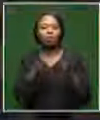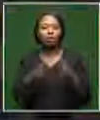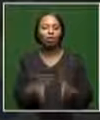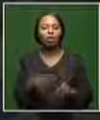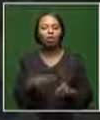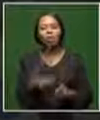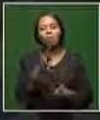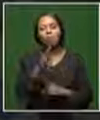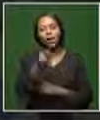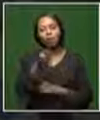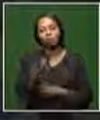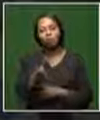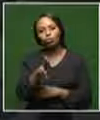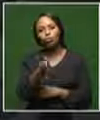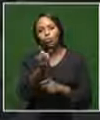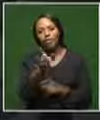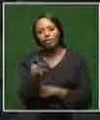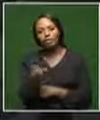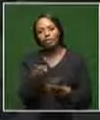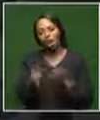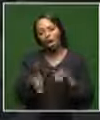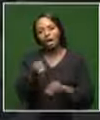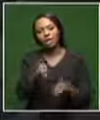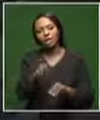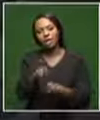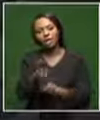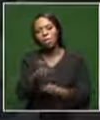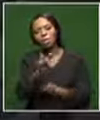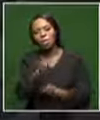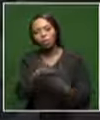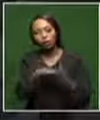Bantu Words Puzzle app that aims to assist in promoting indigenous languages.